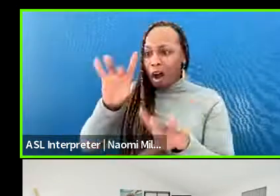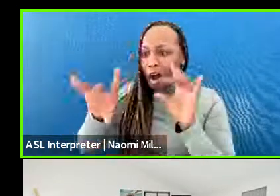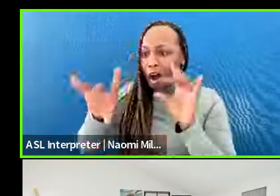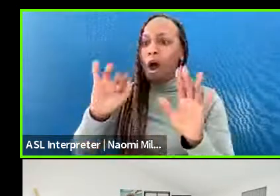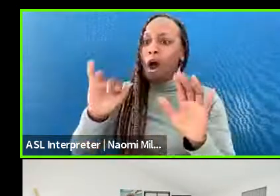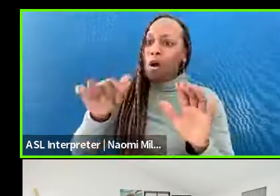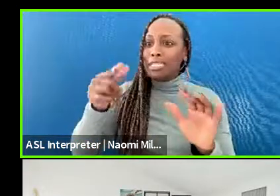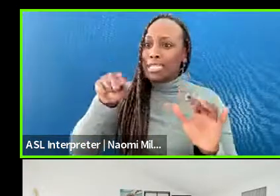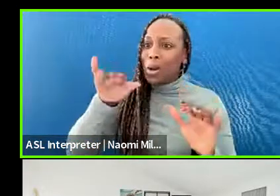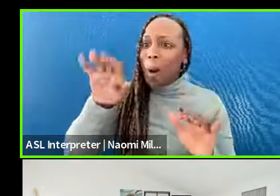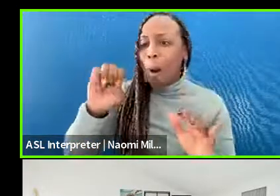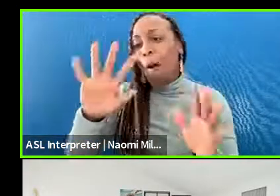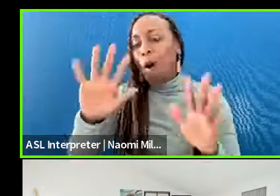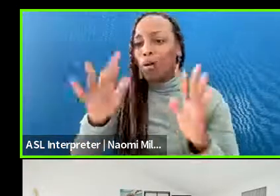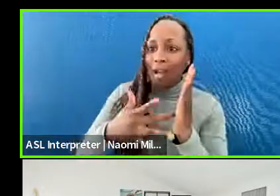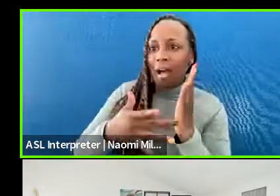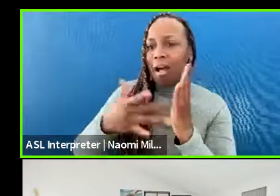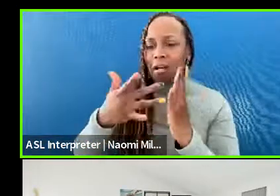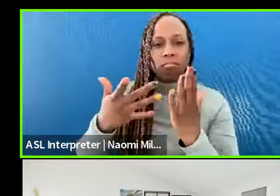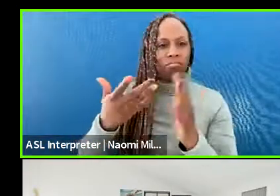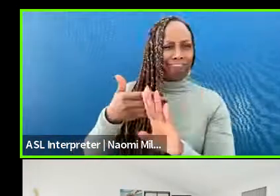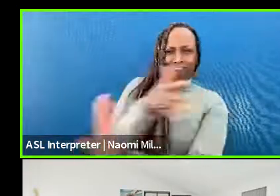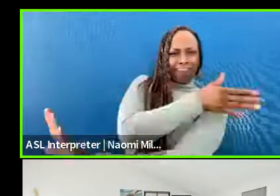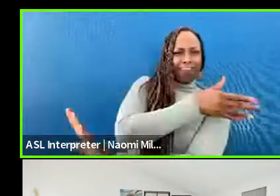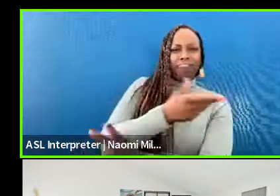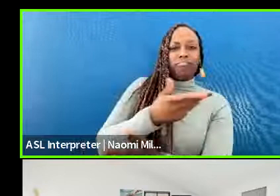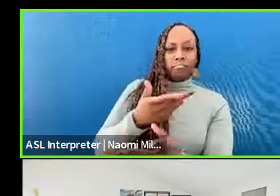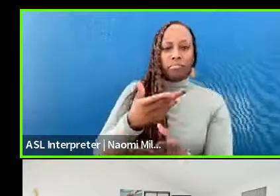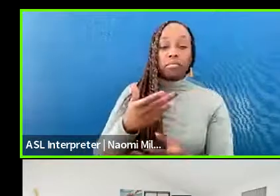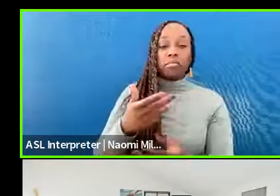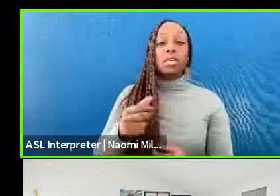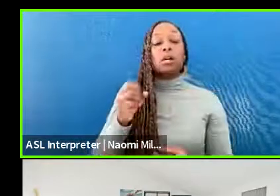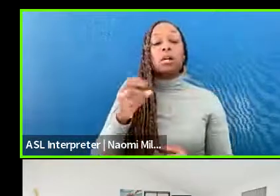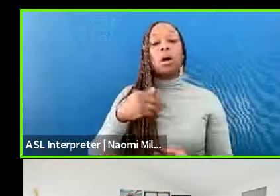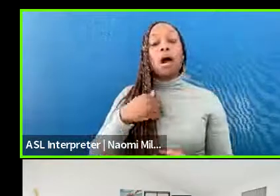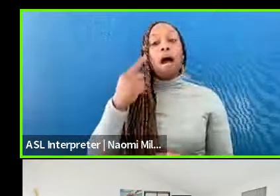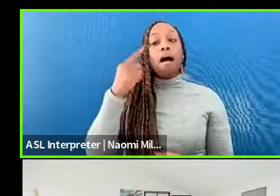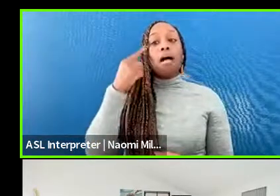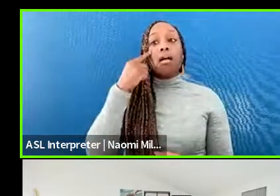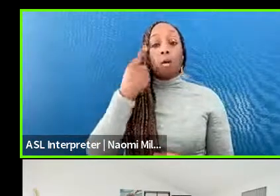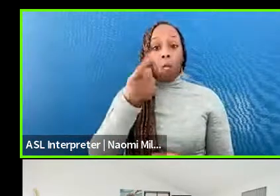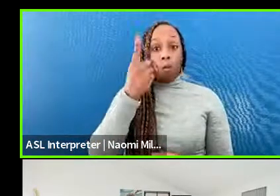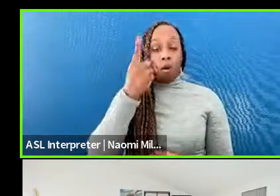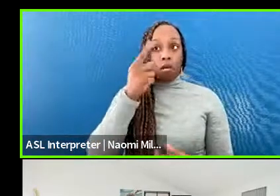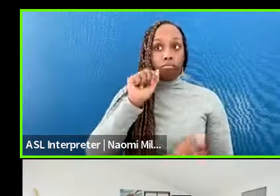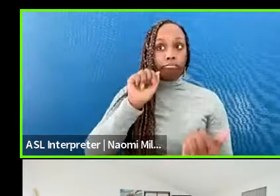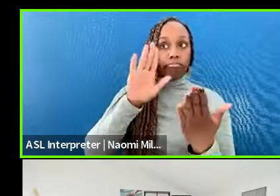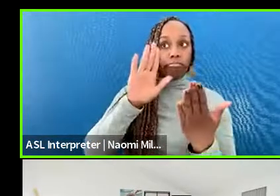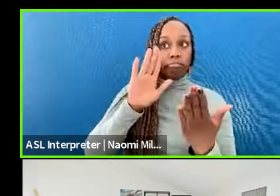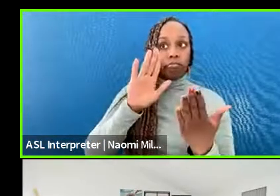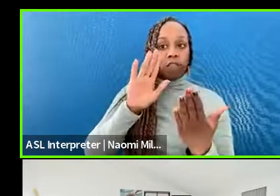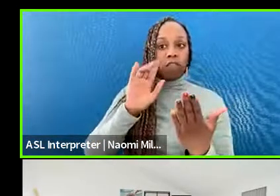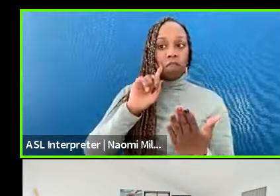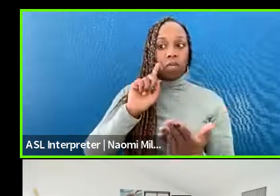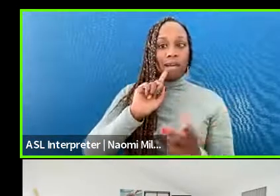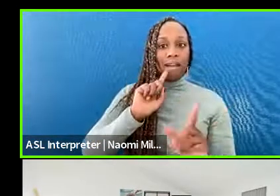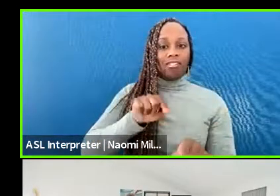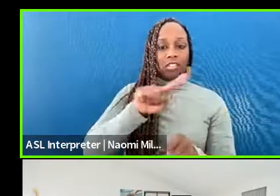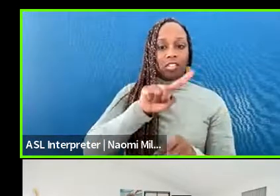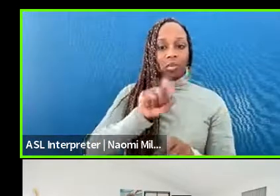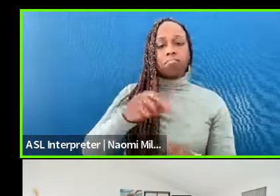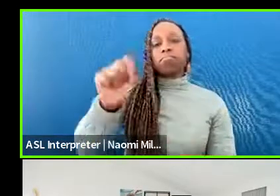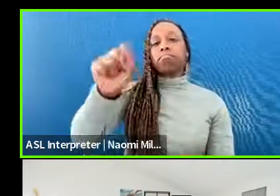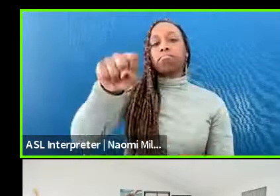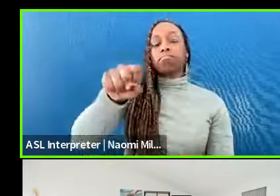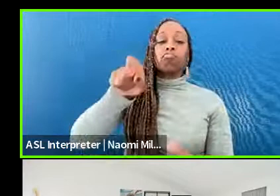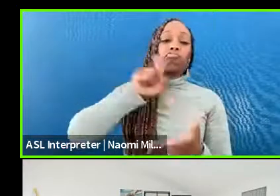even. And so, you know, I think one approach to this question is, yes, to write about and